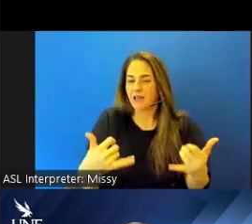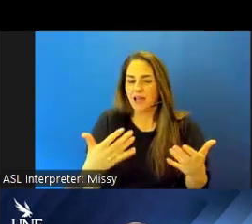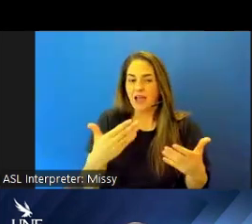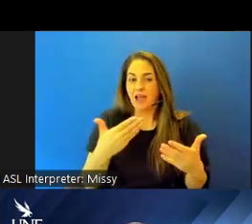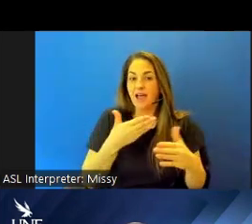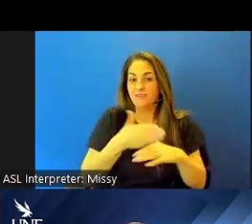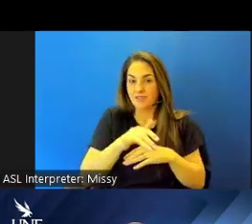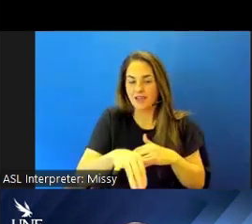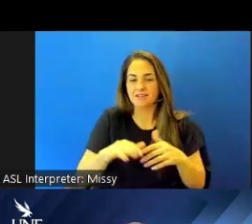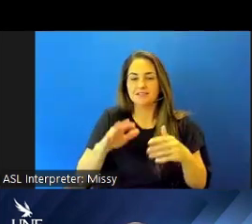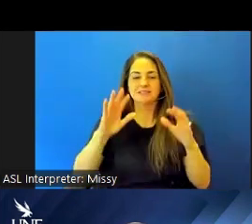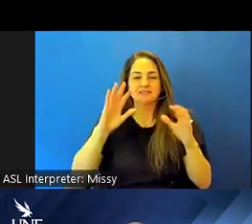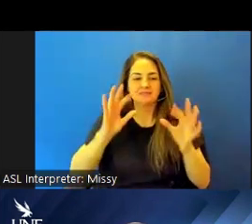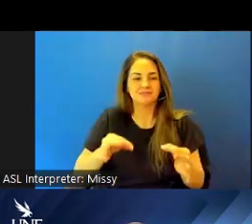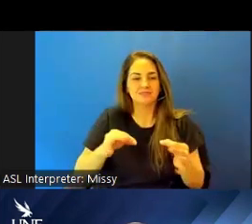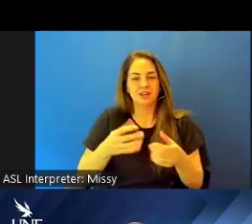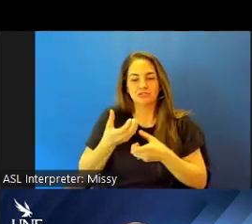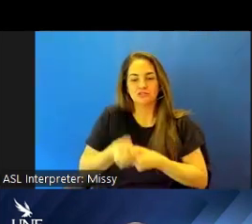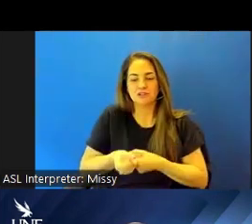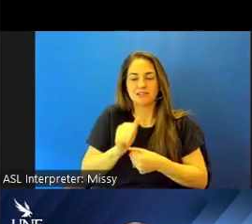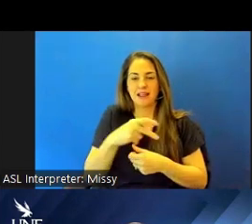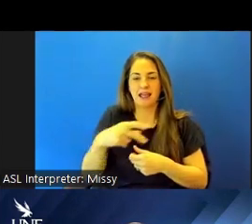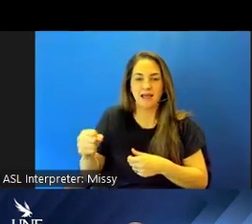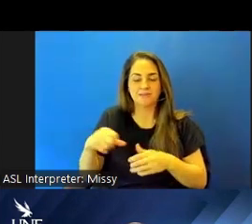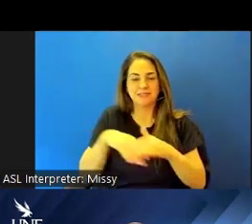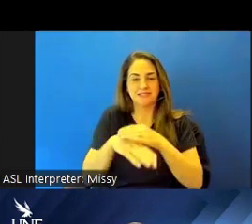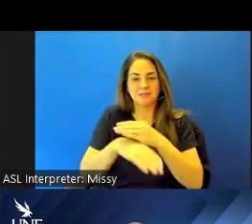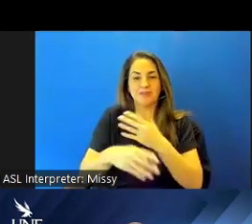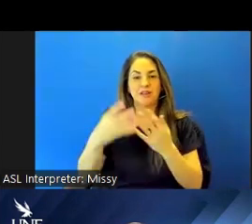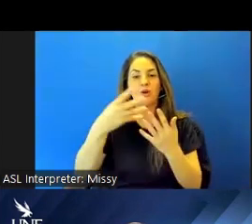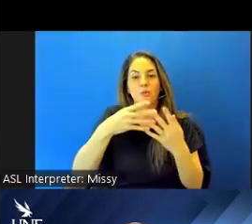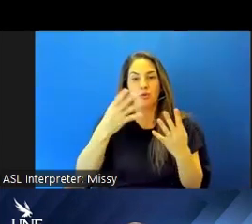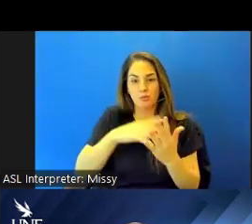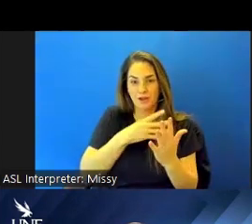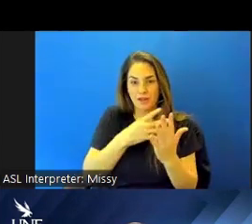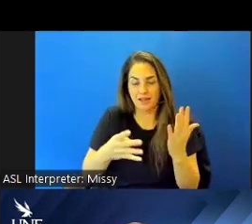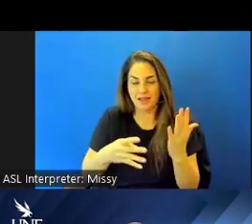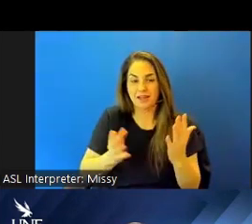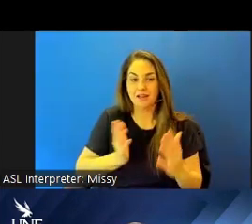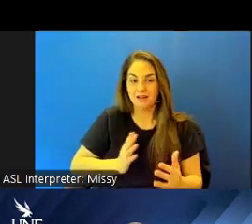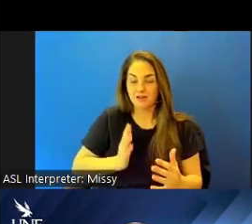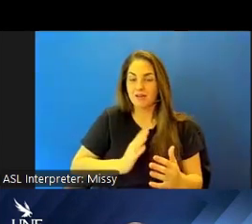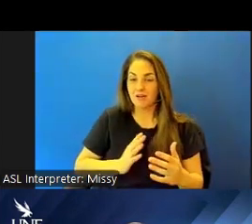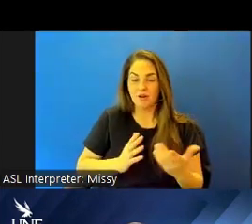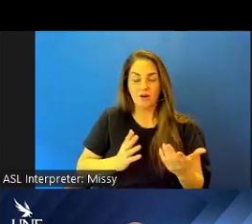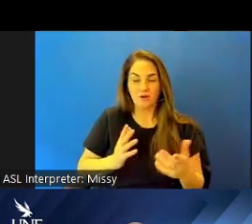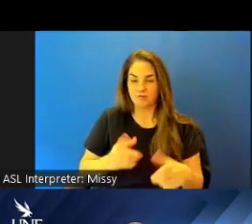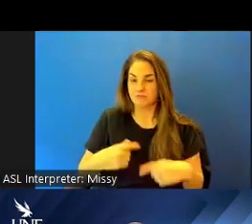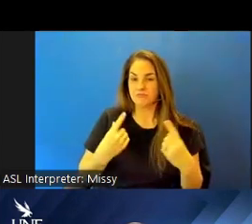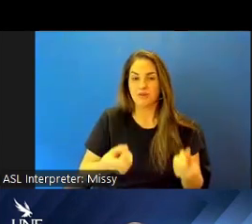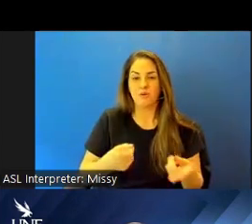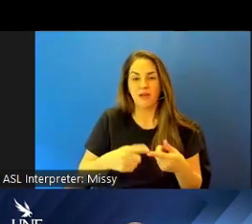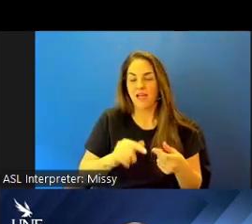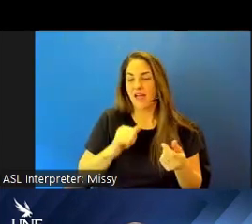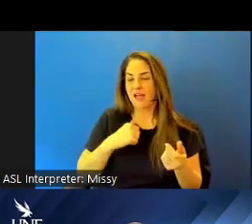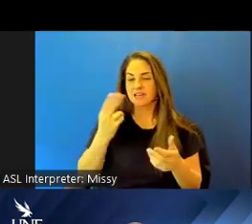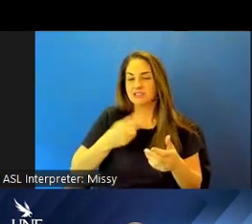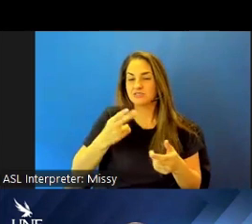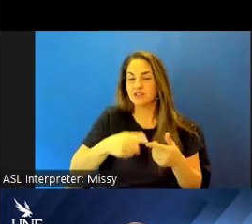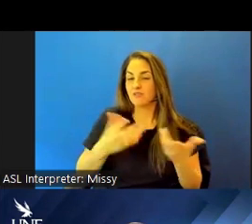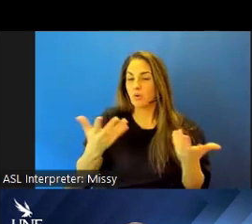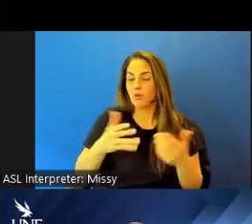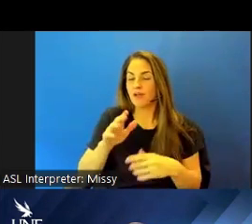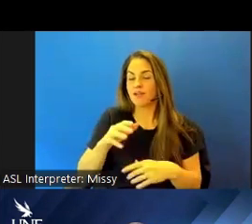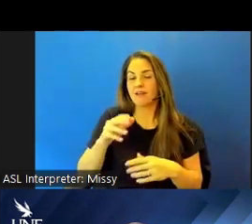was our Trusted Apps Accessibility Rubric. We've long had some history of doing some app vetting for people, especially in that data